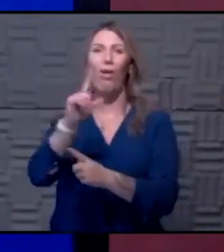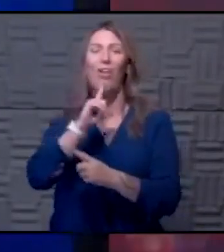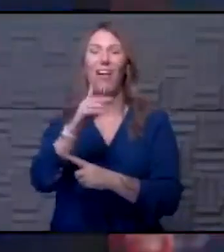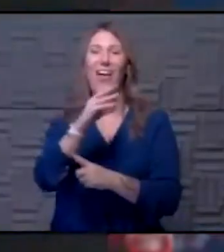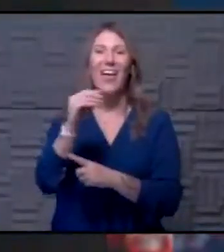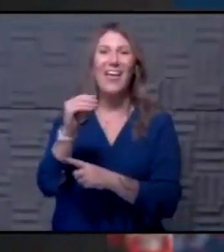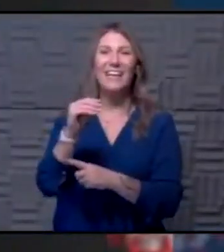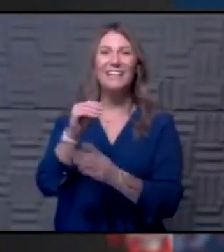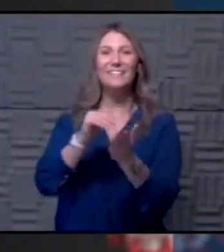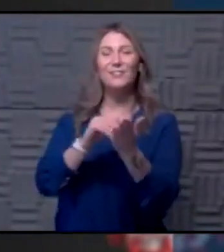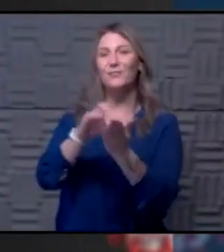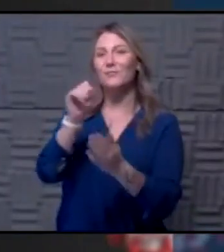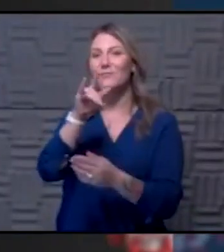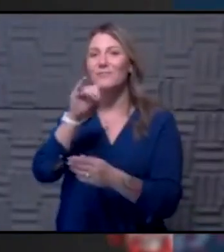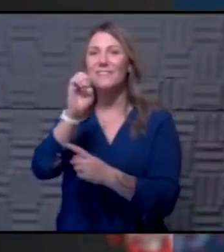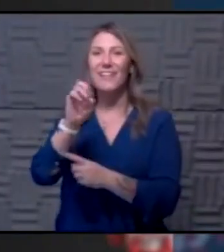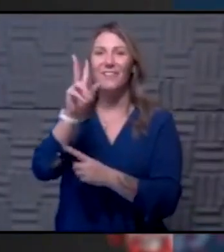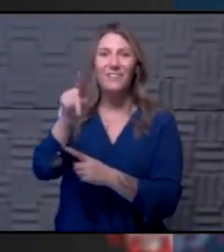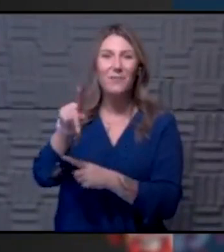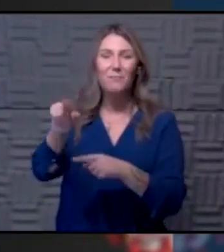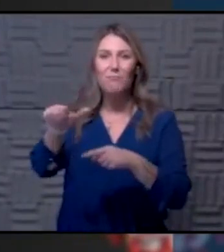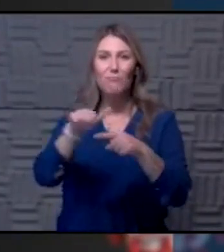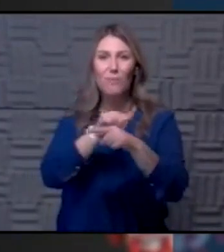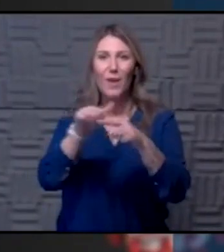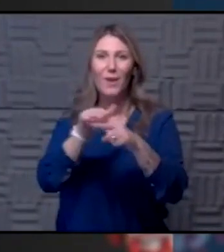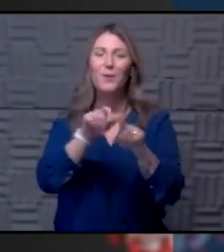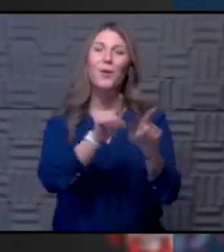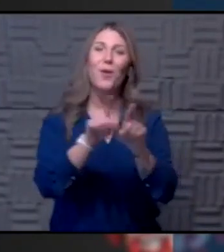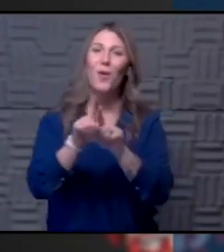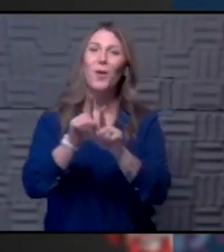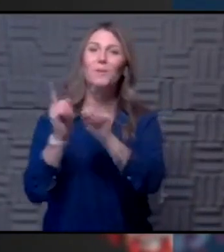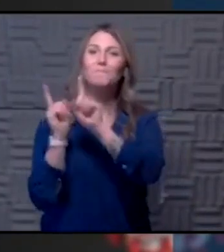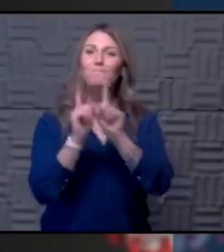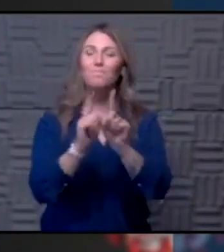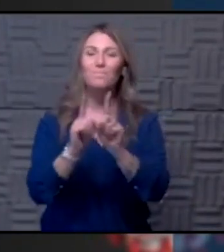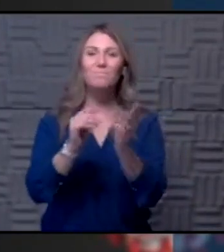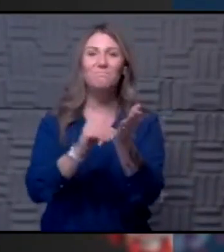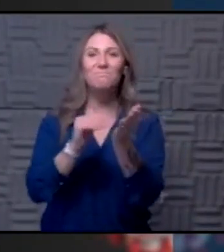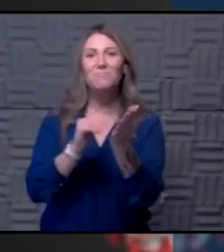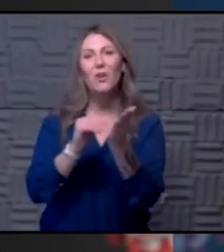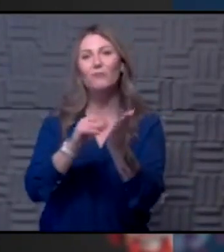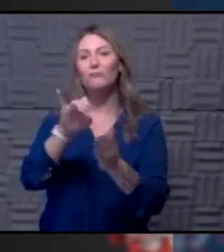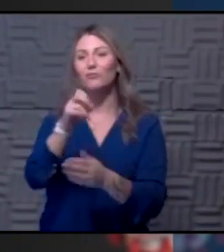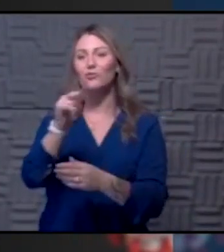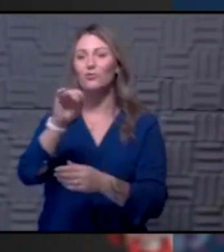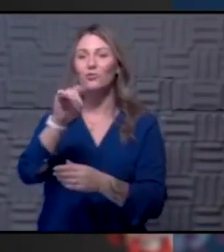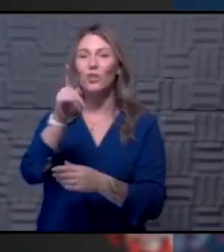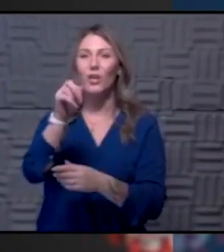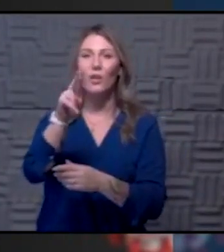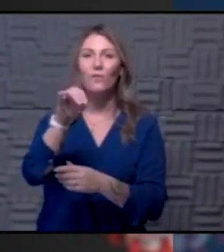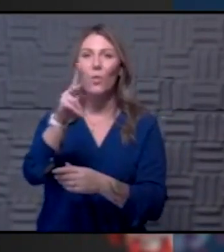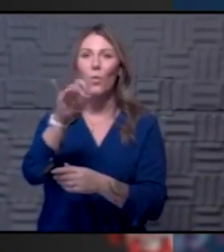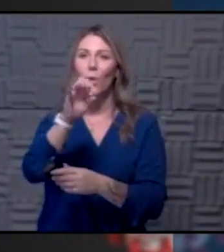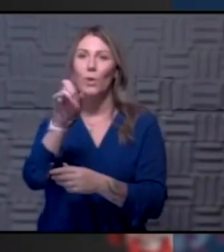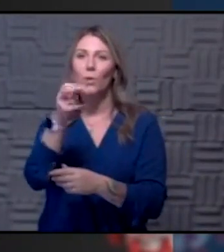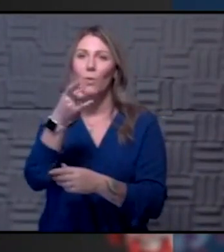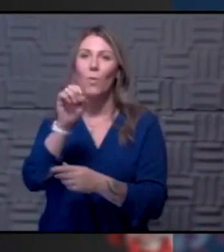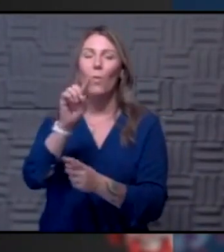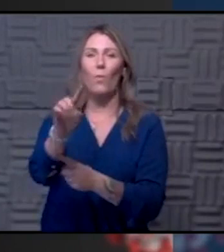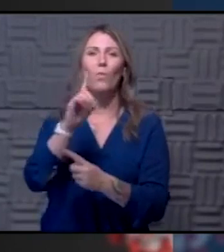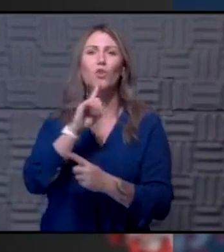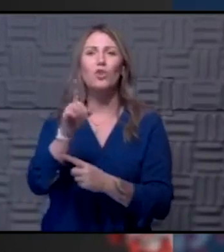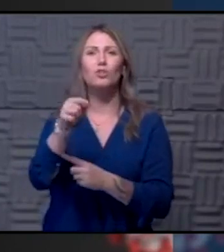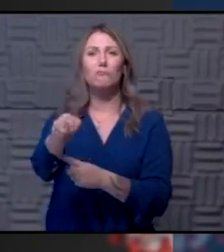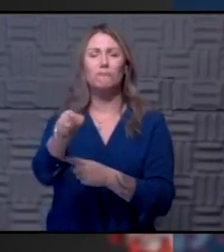Ambulatory Practice, will join us, and he's bringing along a family medicine physician, Dr. Jennifer Woodward, who is seeing success with COVID-19 patients managing